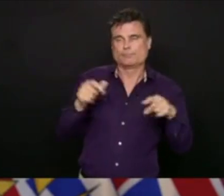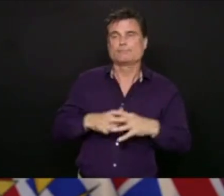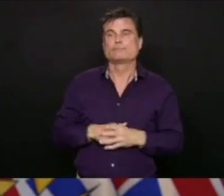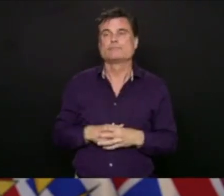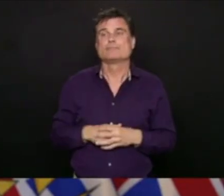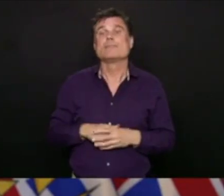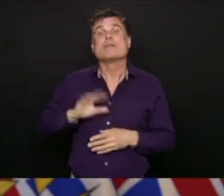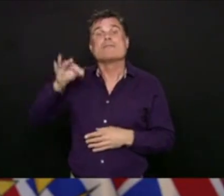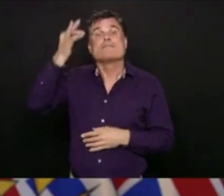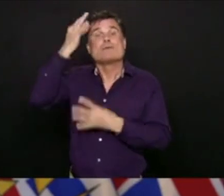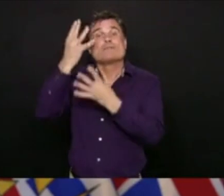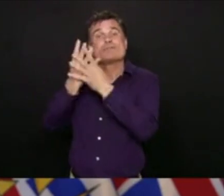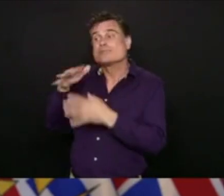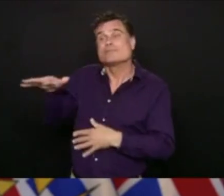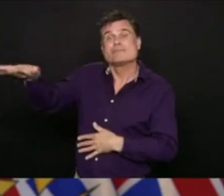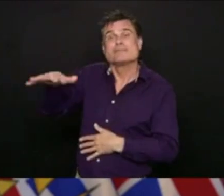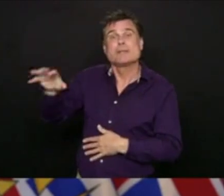Mission.